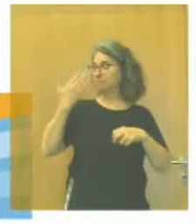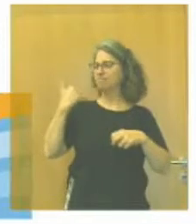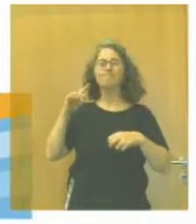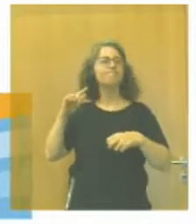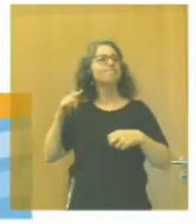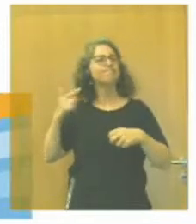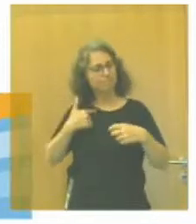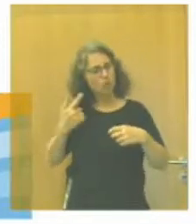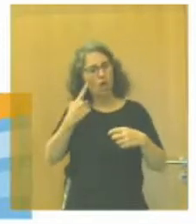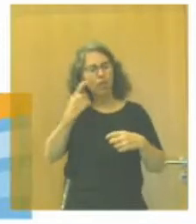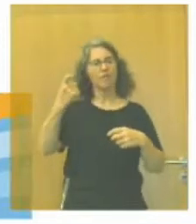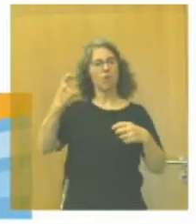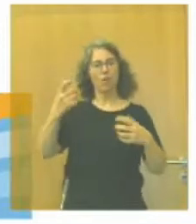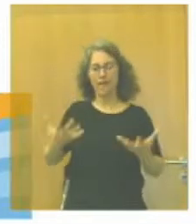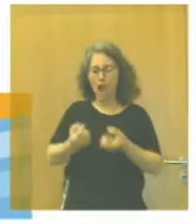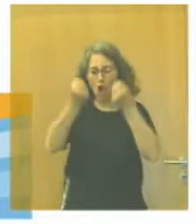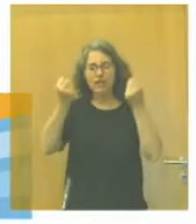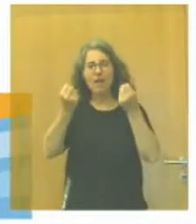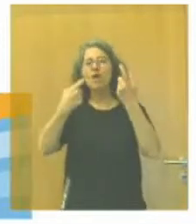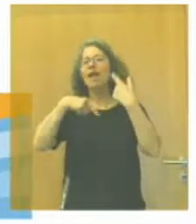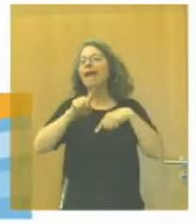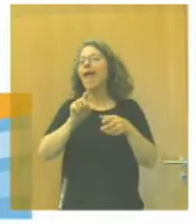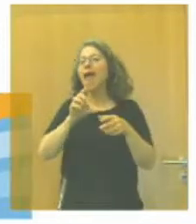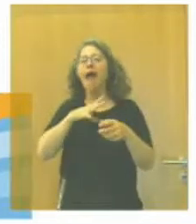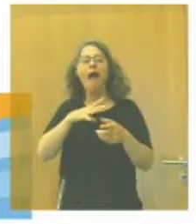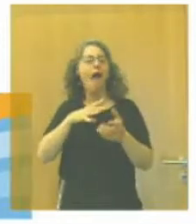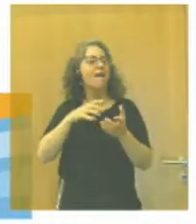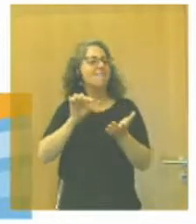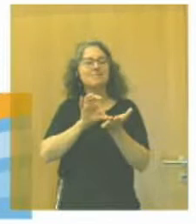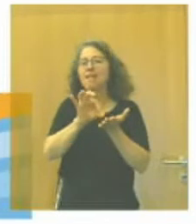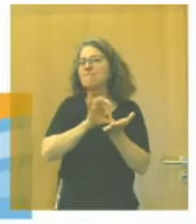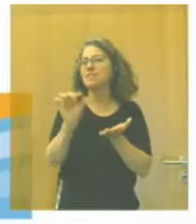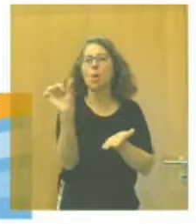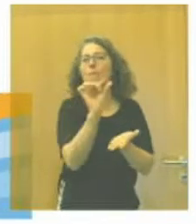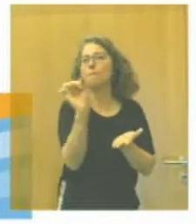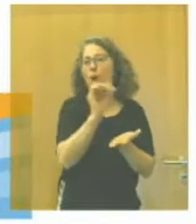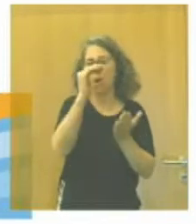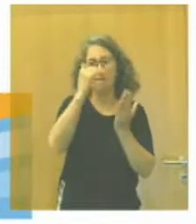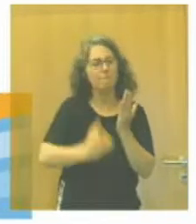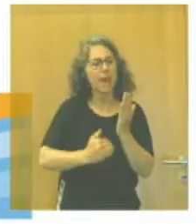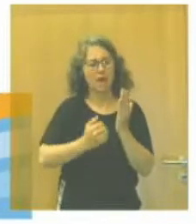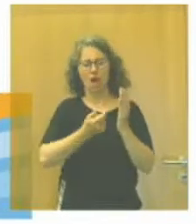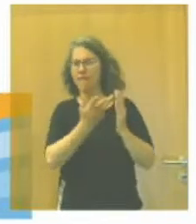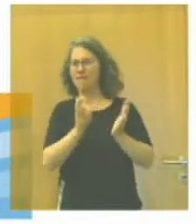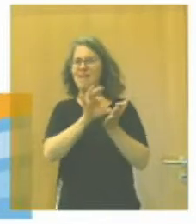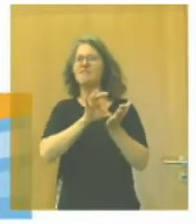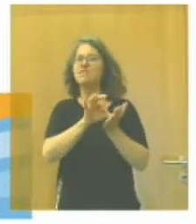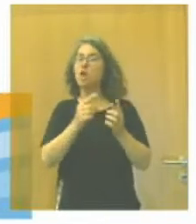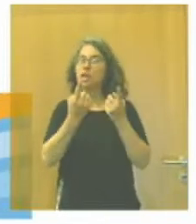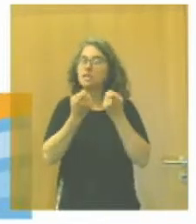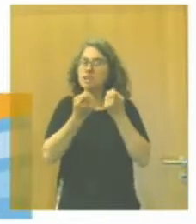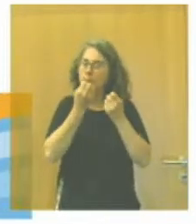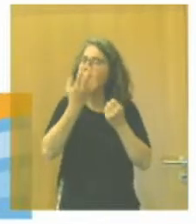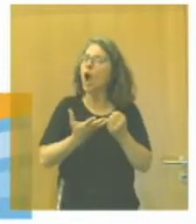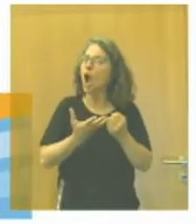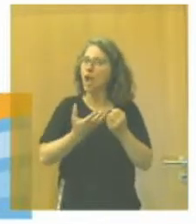low coverage of services that have been proven to have good results. So we know that